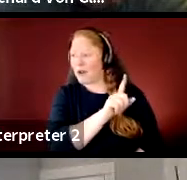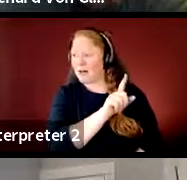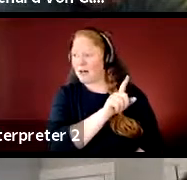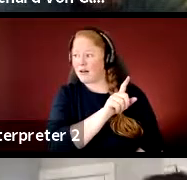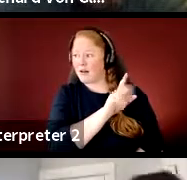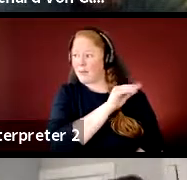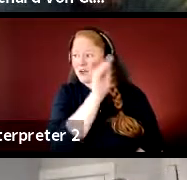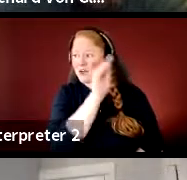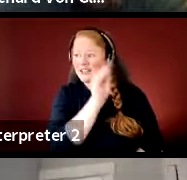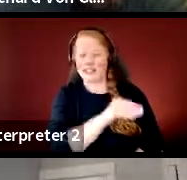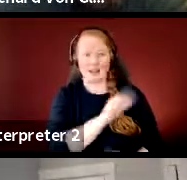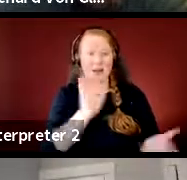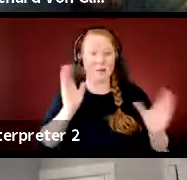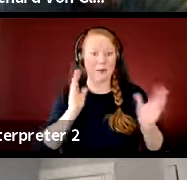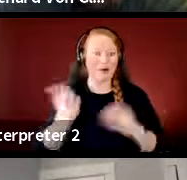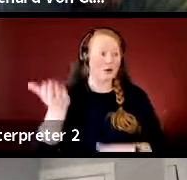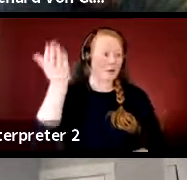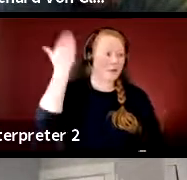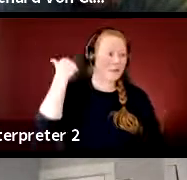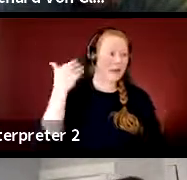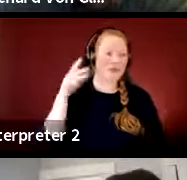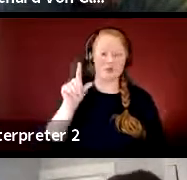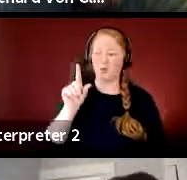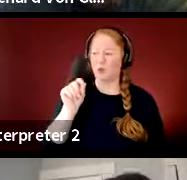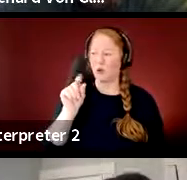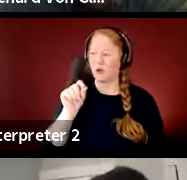2019. In May